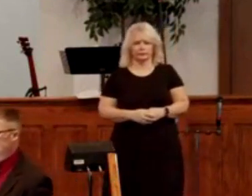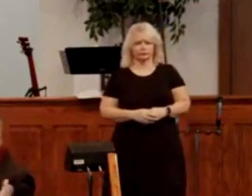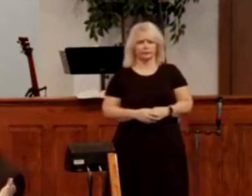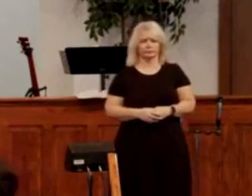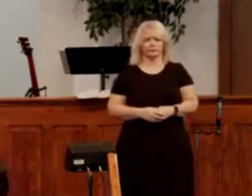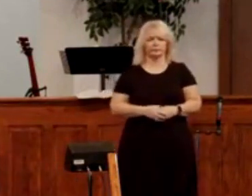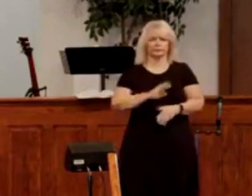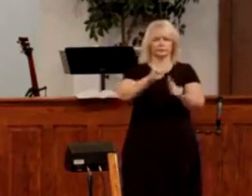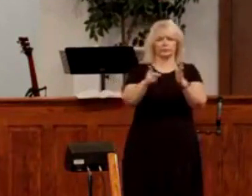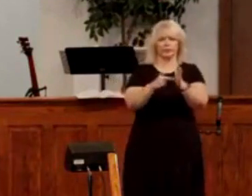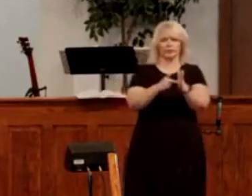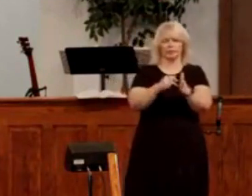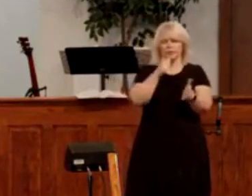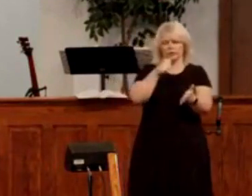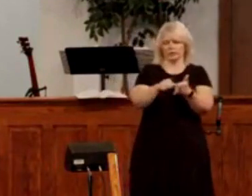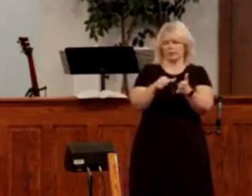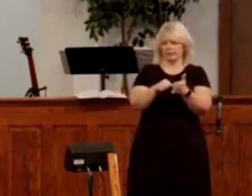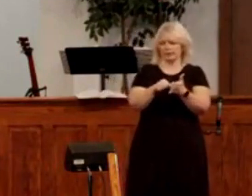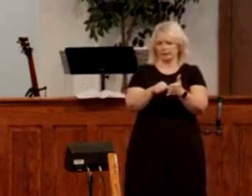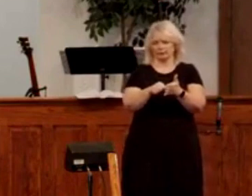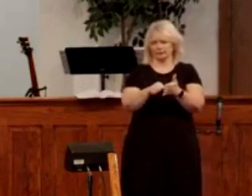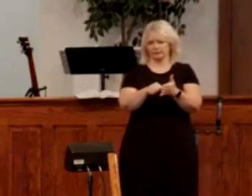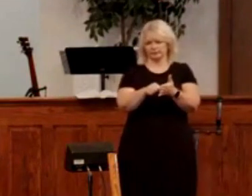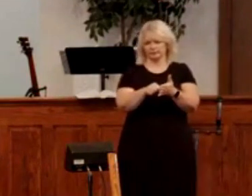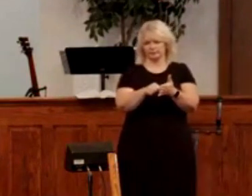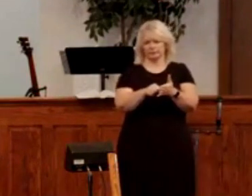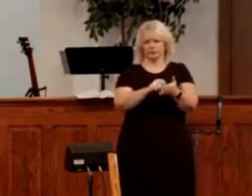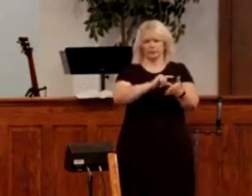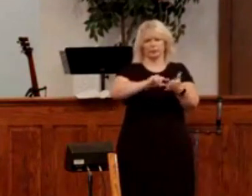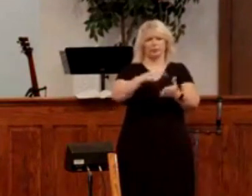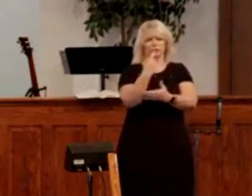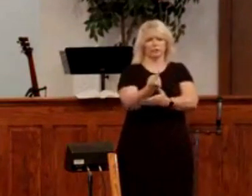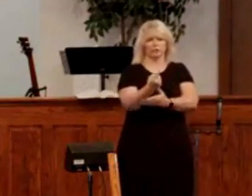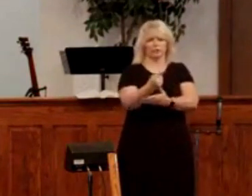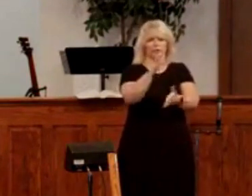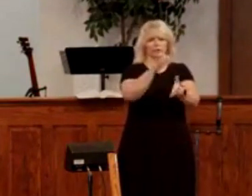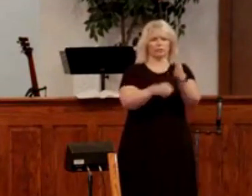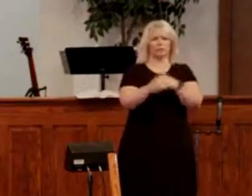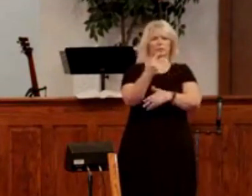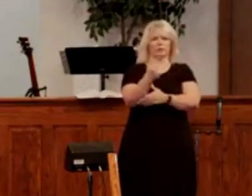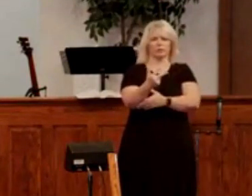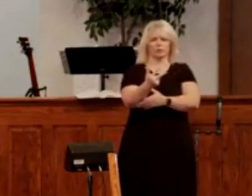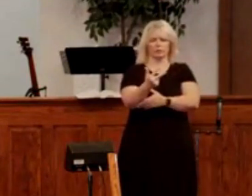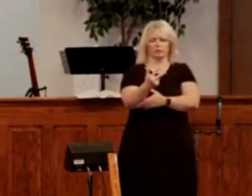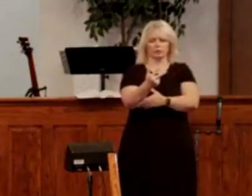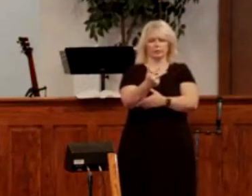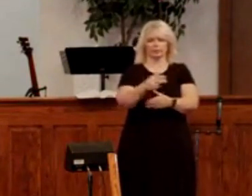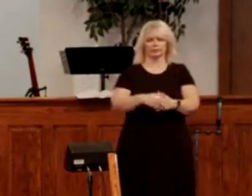third chapter, picking up where we left off last week. We are in verse 1 of chapter 3 of the letter to